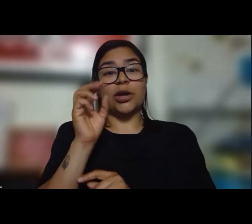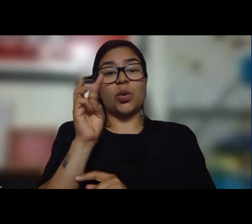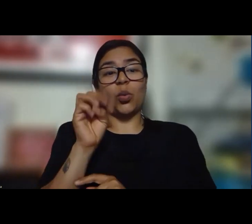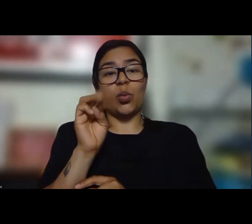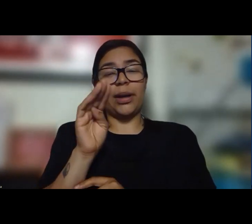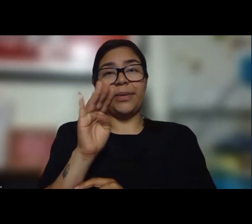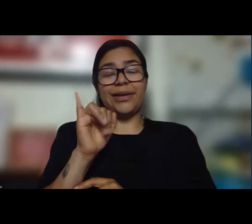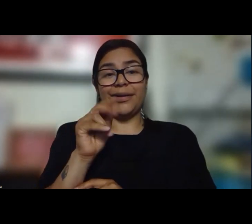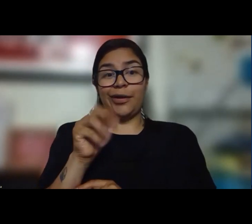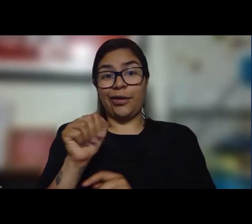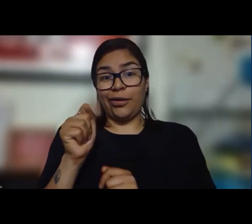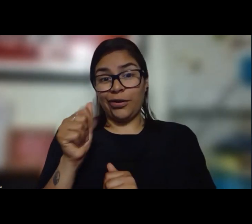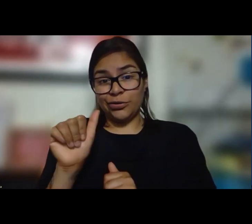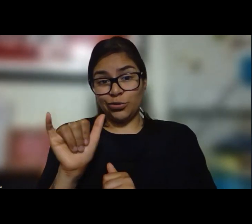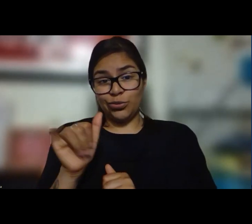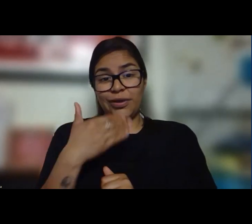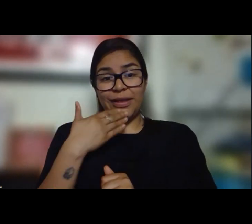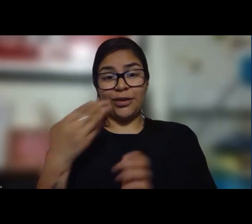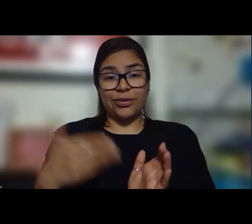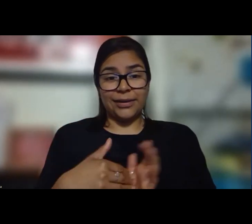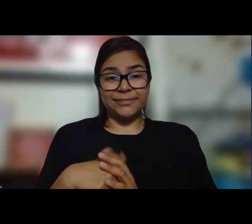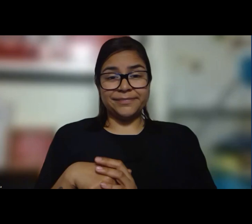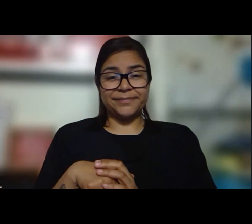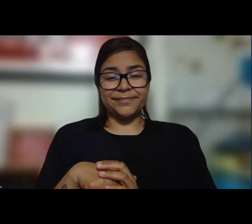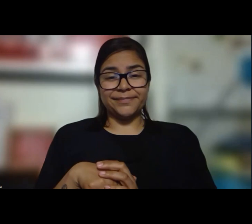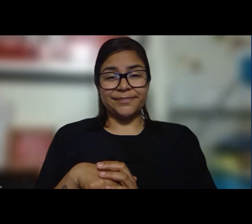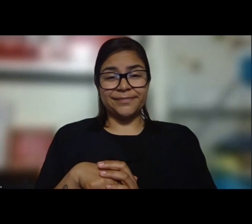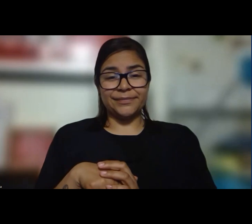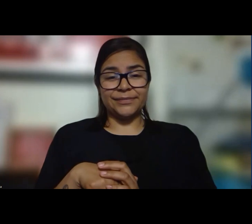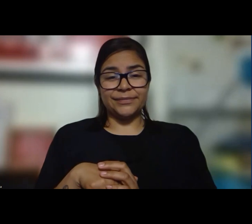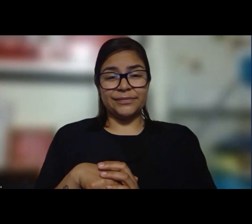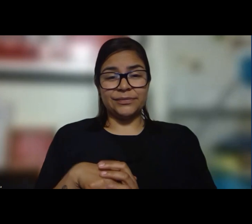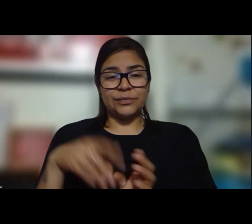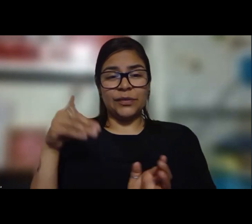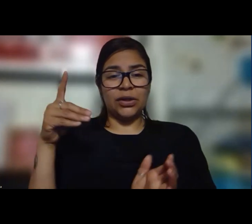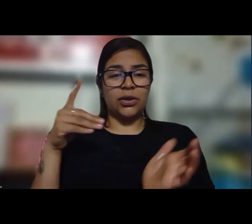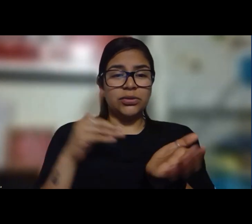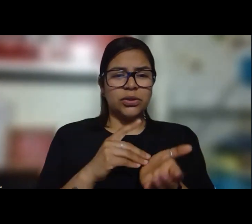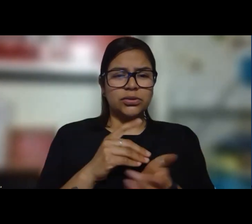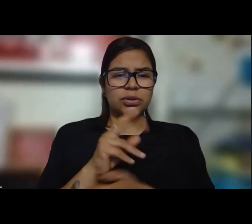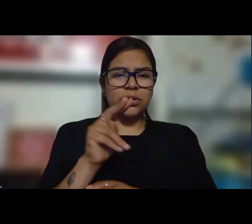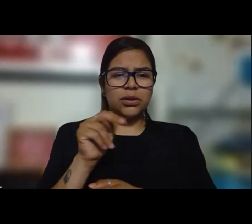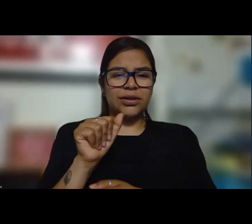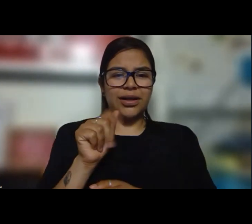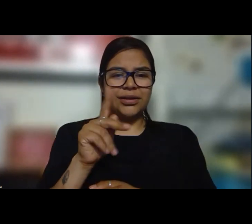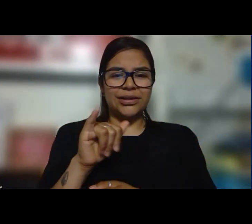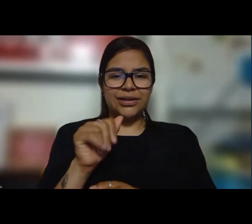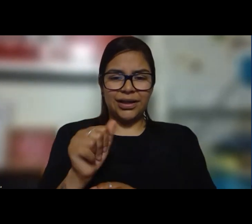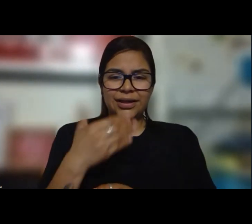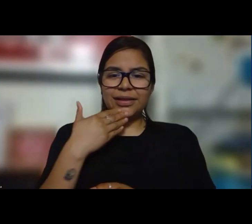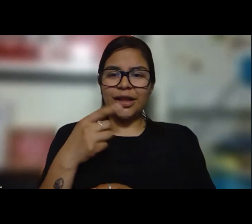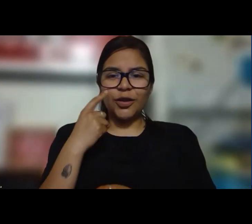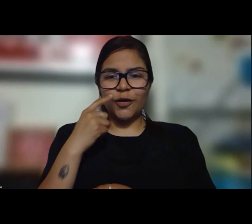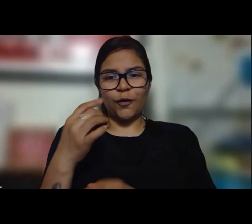just wanted to thank all our presenters today, and Dr. Nakia for your willingness and openness to hear